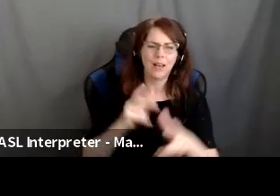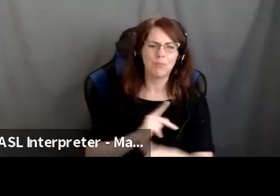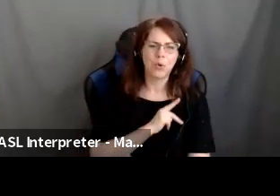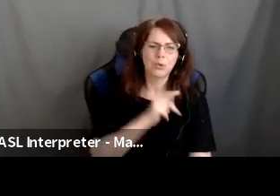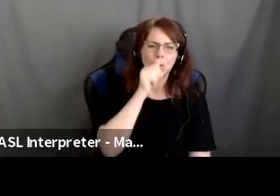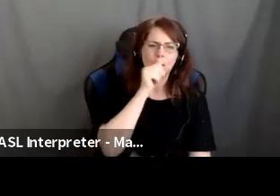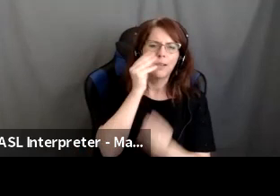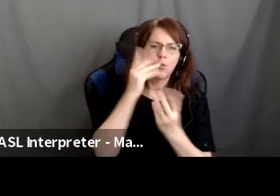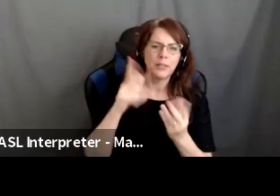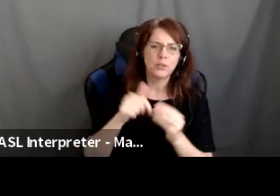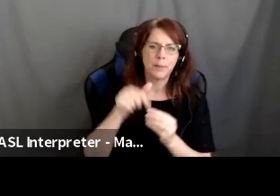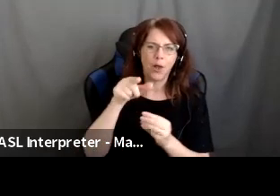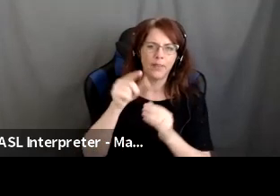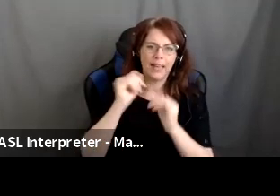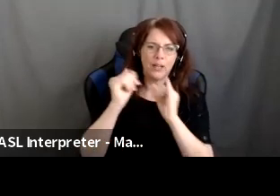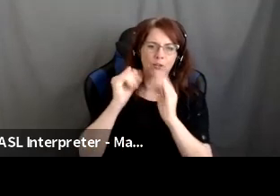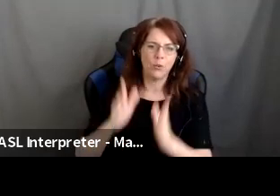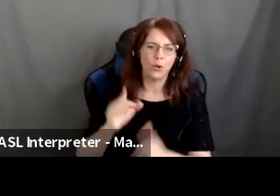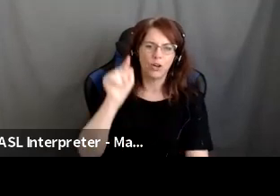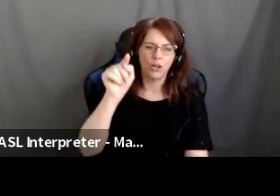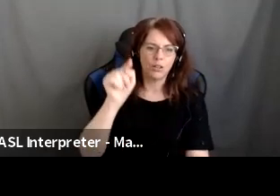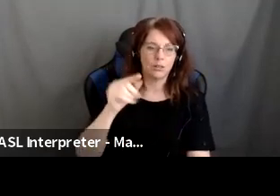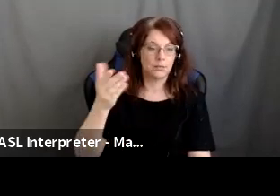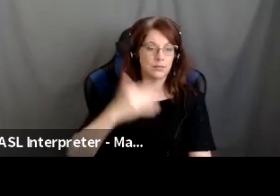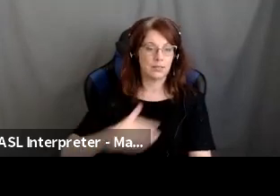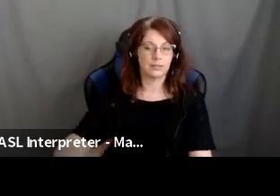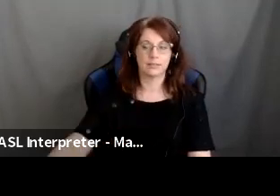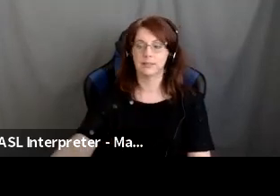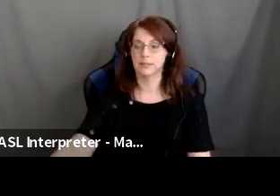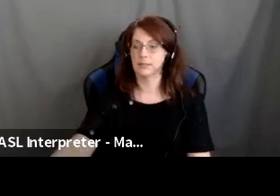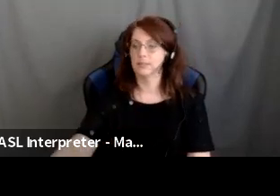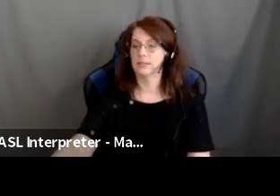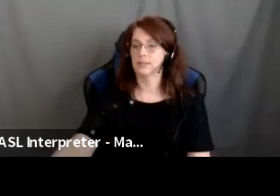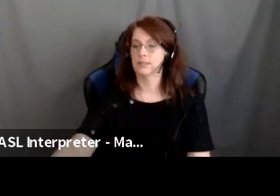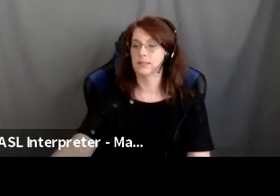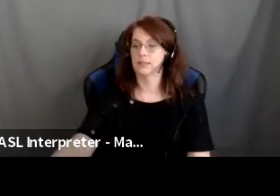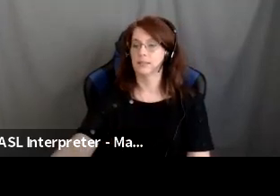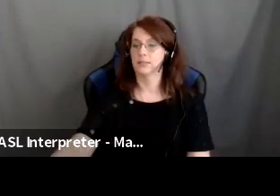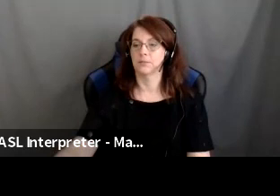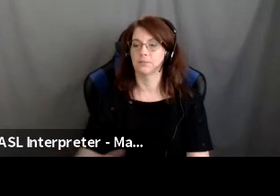interviewer. Next slide.